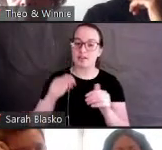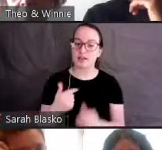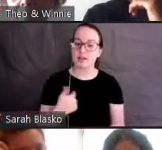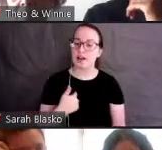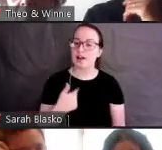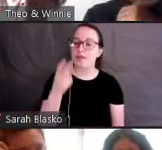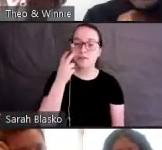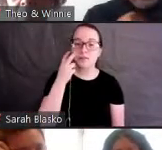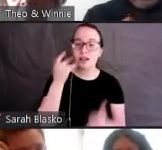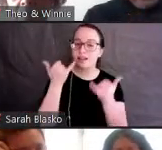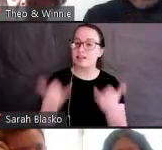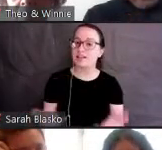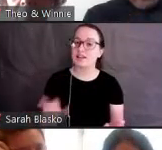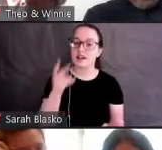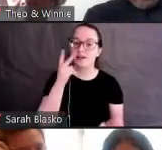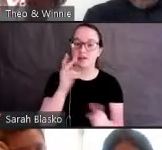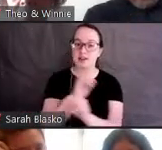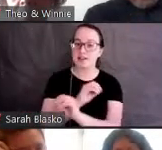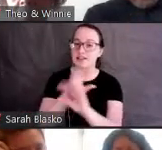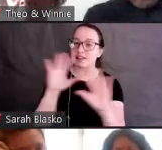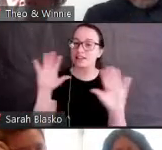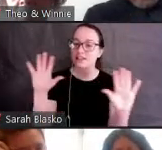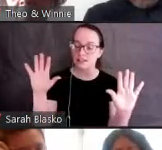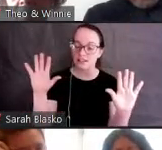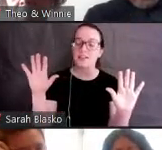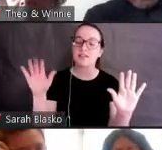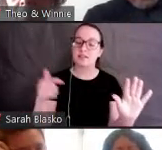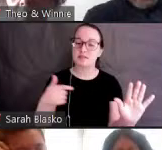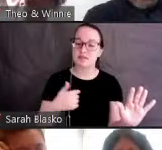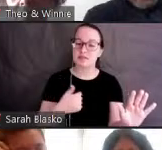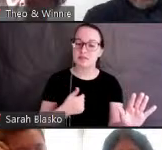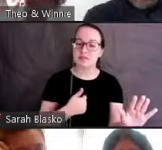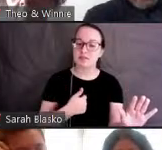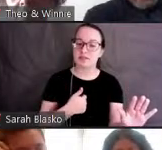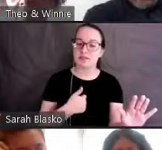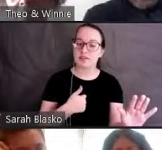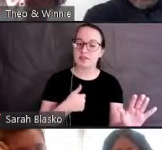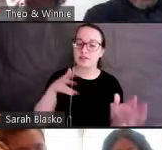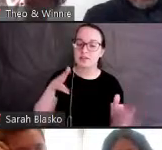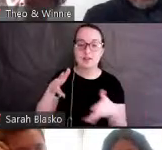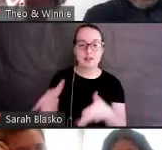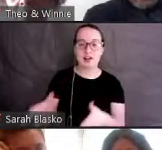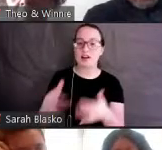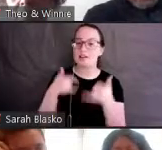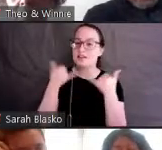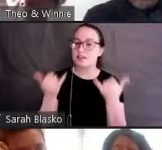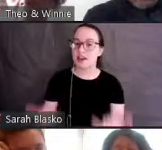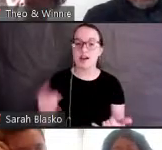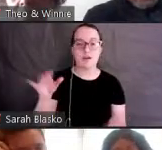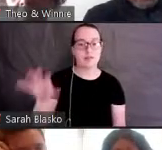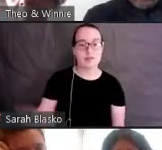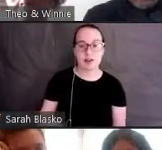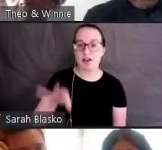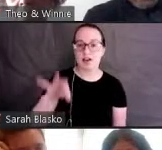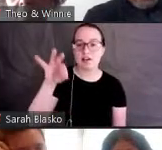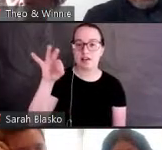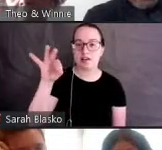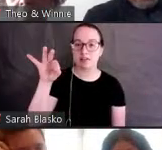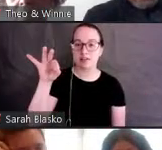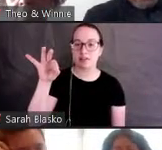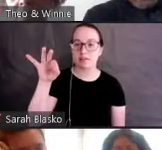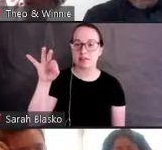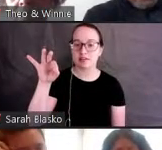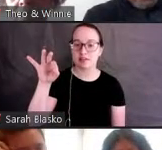but now I see. I once was lost, but now I'm